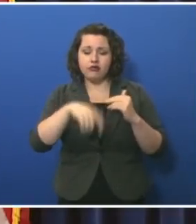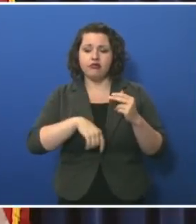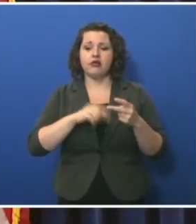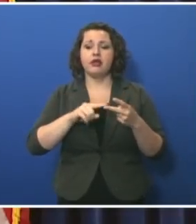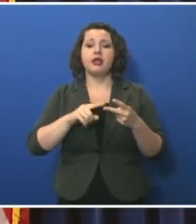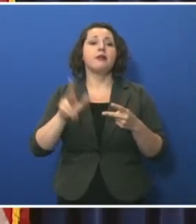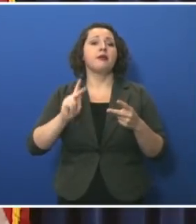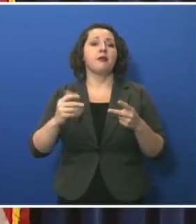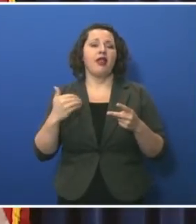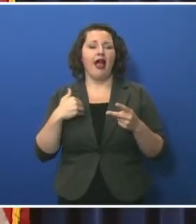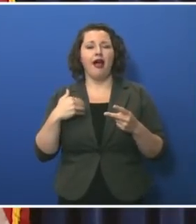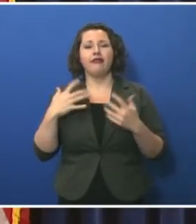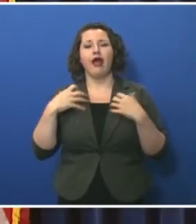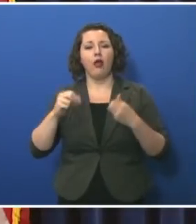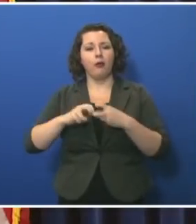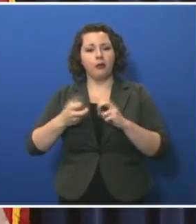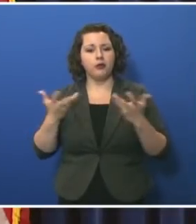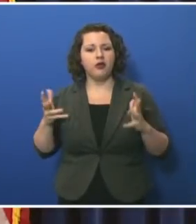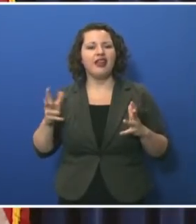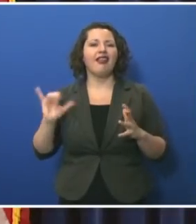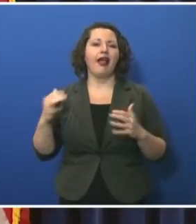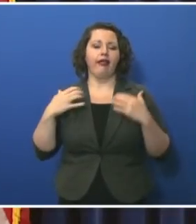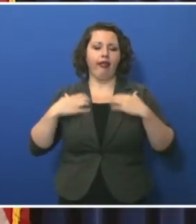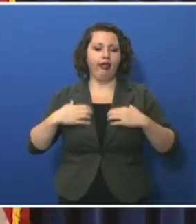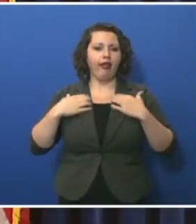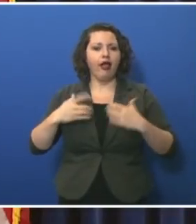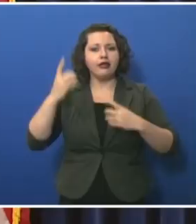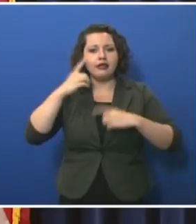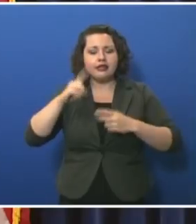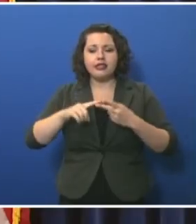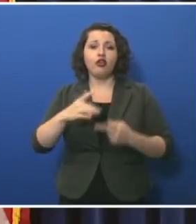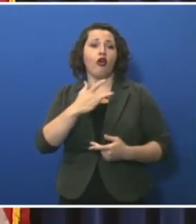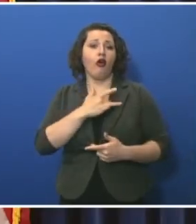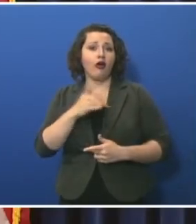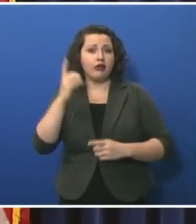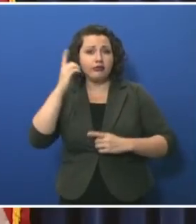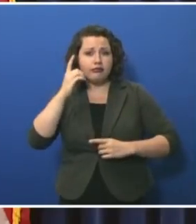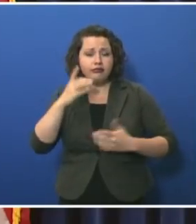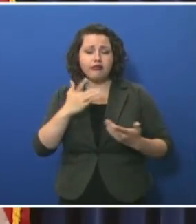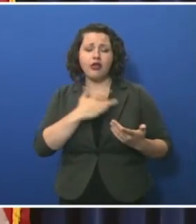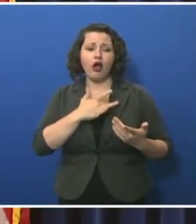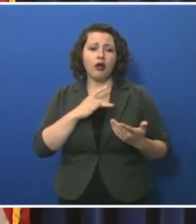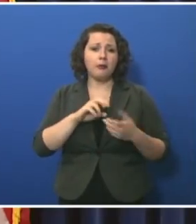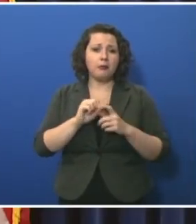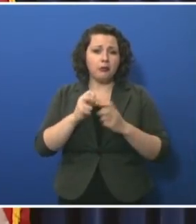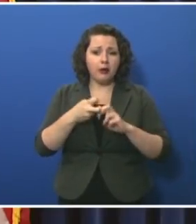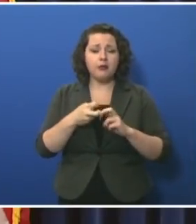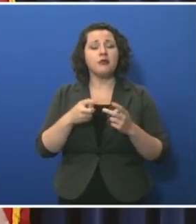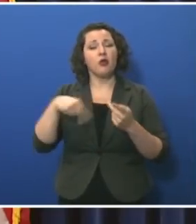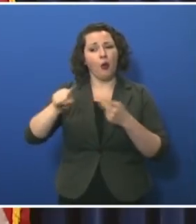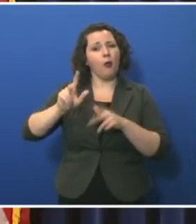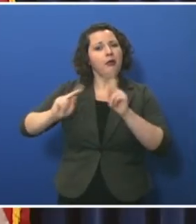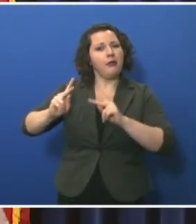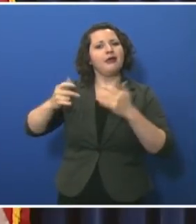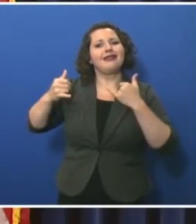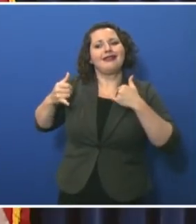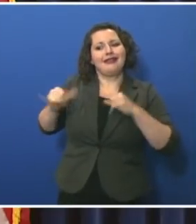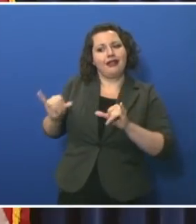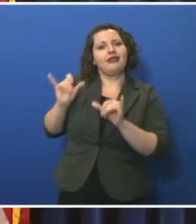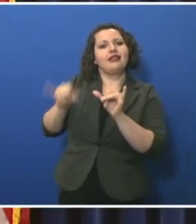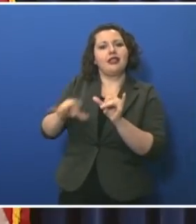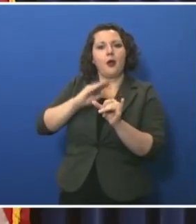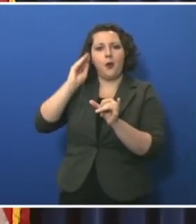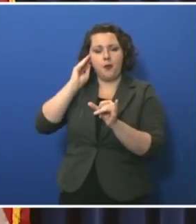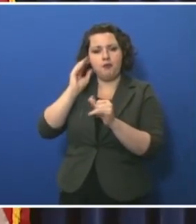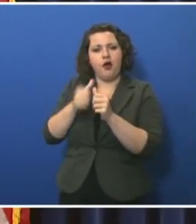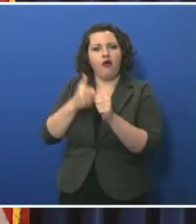people who have underlying conditions like chronic lung disease or serious heart conditions, individuals in those groups are still going to want to stay home and